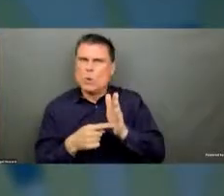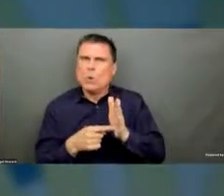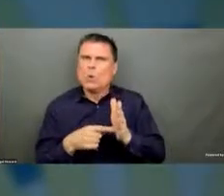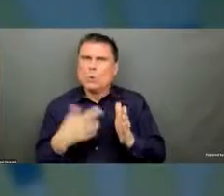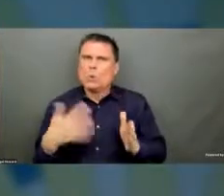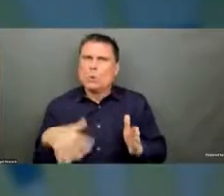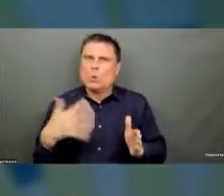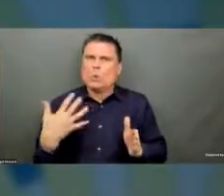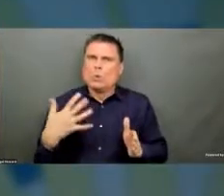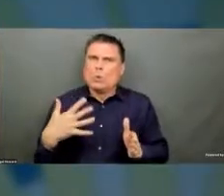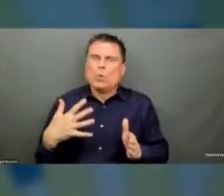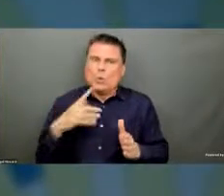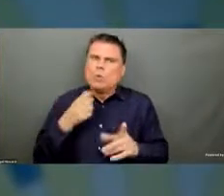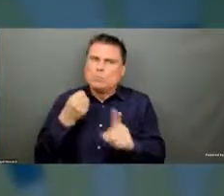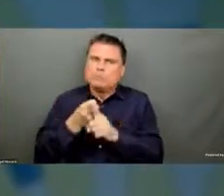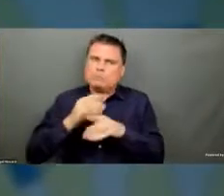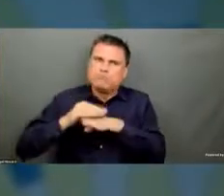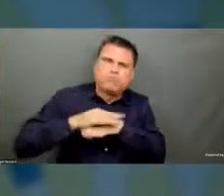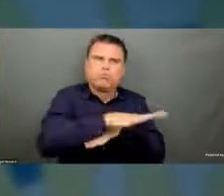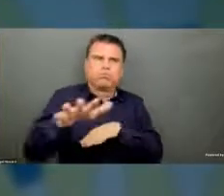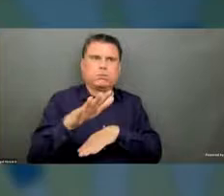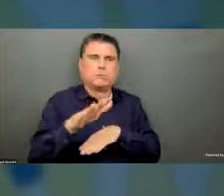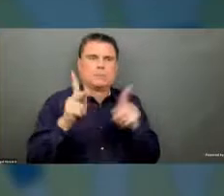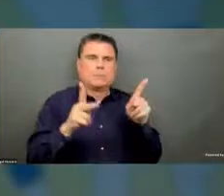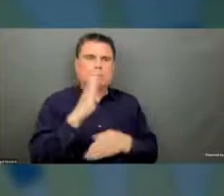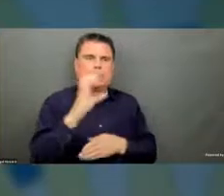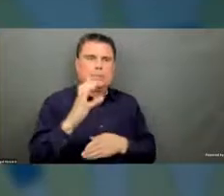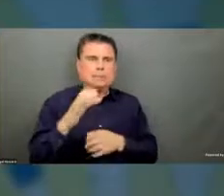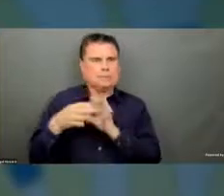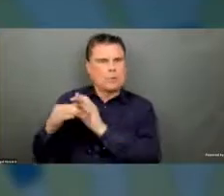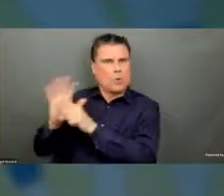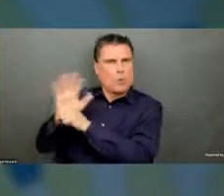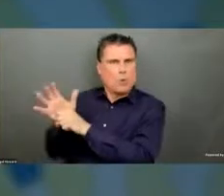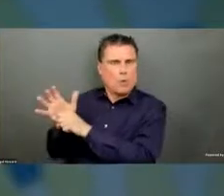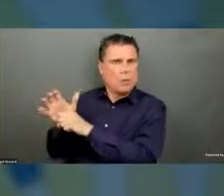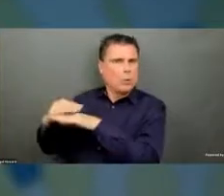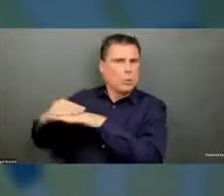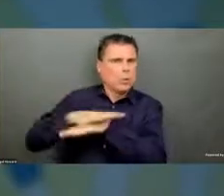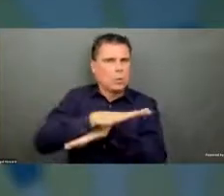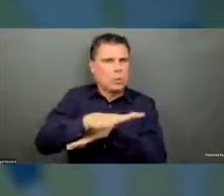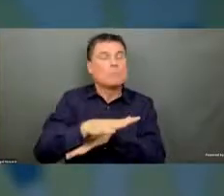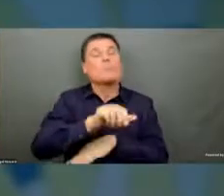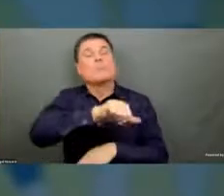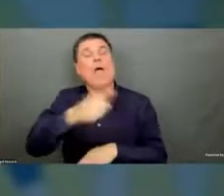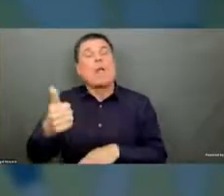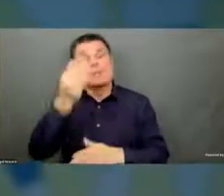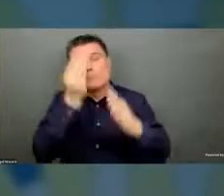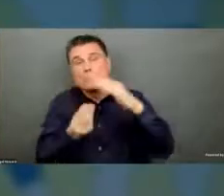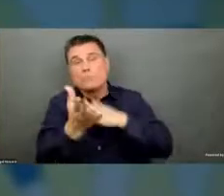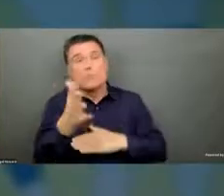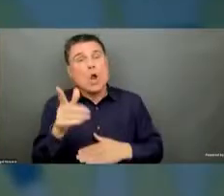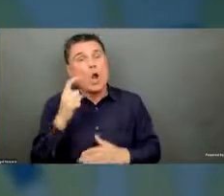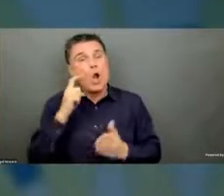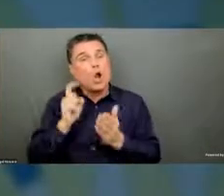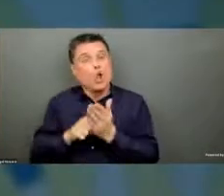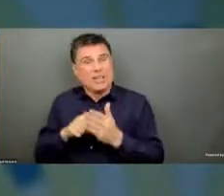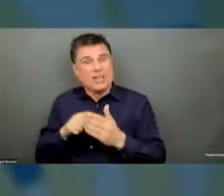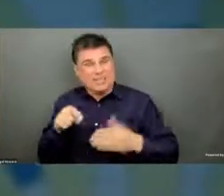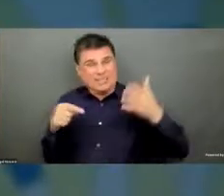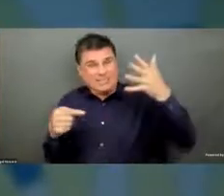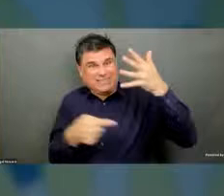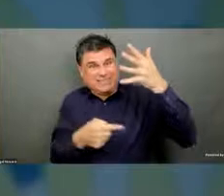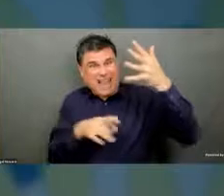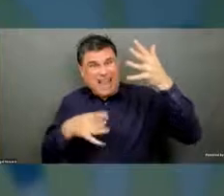population. The other thing that I will note, though, is number 5 on our all-cause top 15 causes of death in